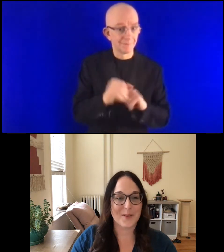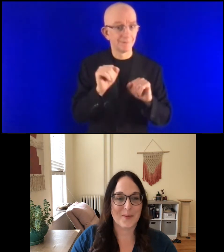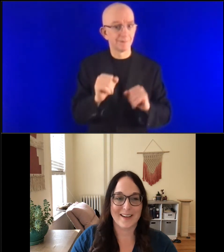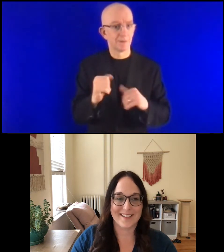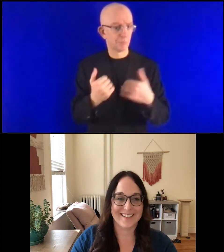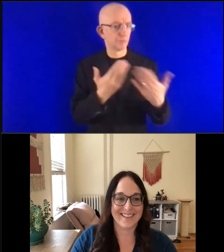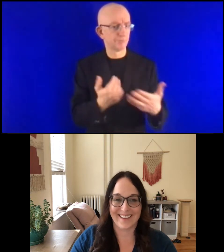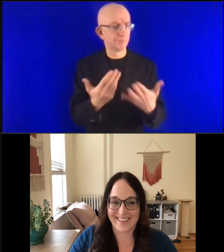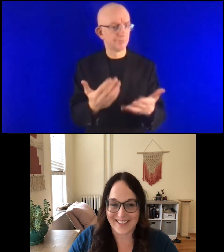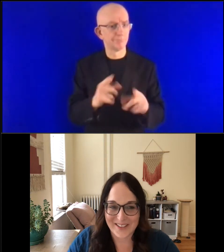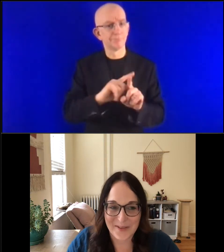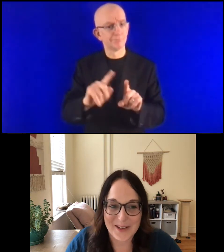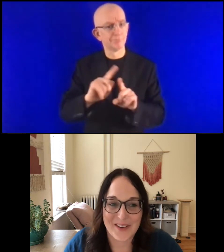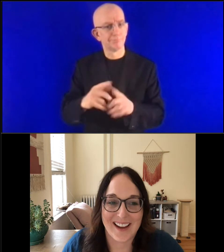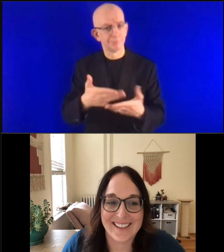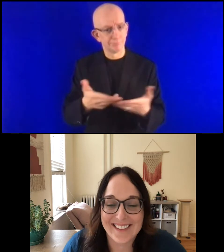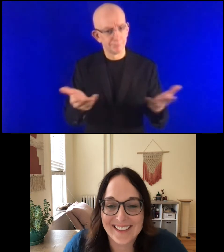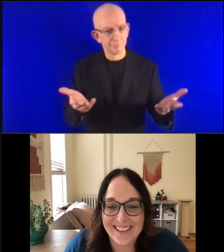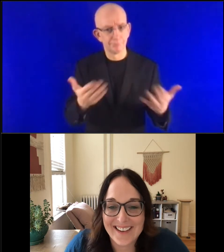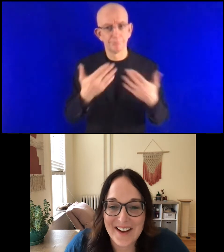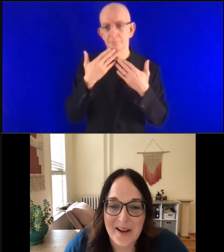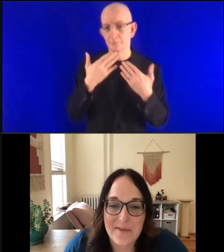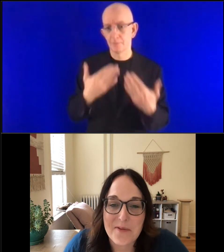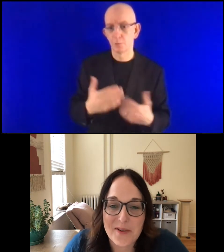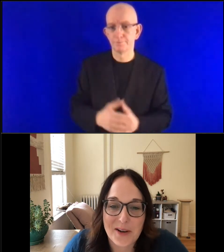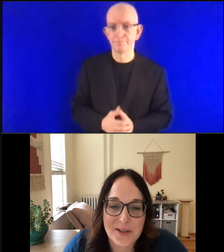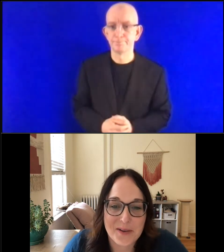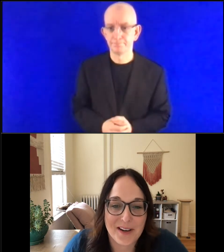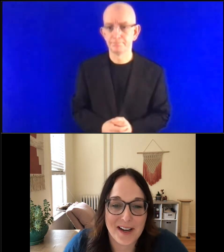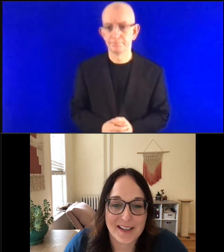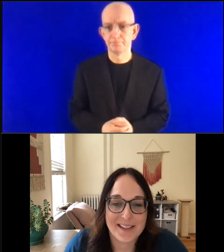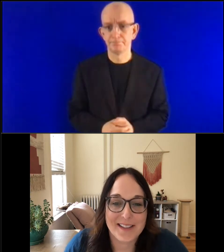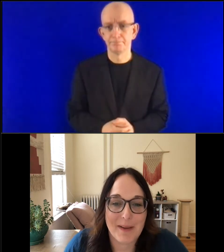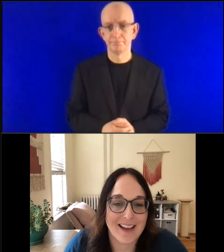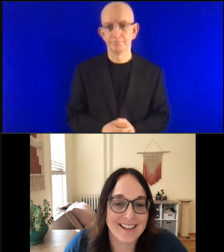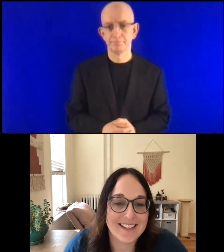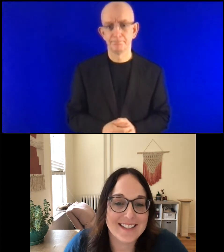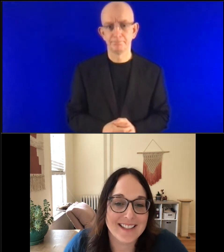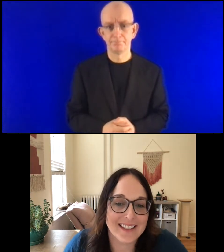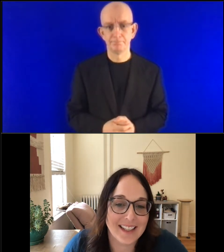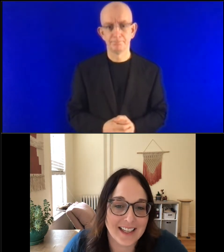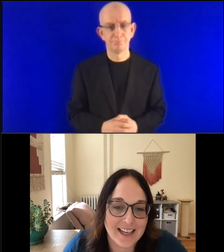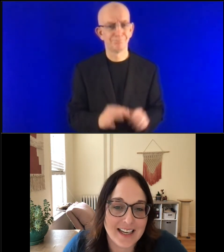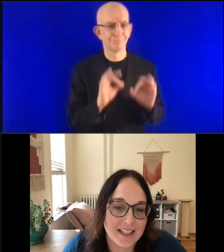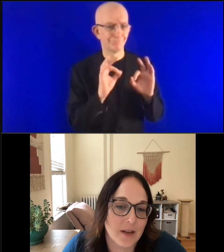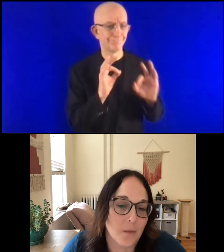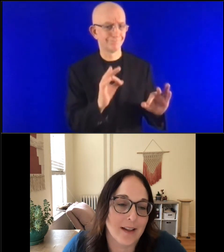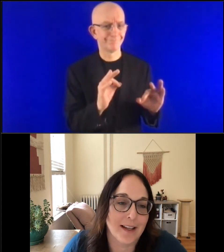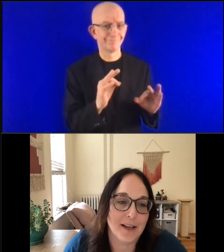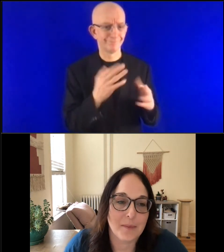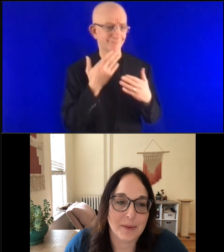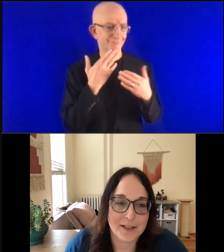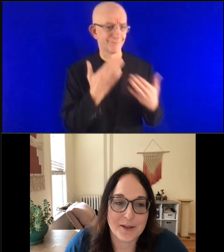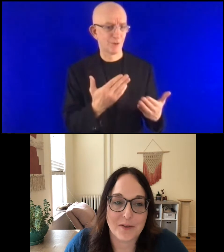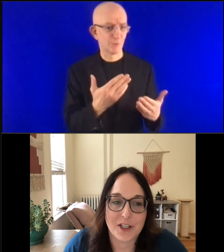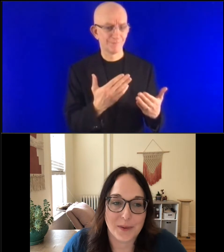Thank you so much. Thank you so much for that. Moving on to our next panelist, Lillian Asemwe. Lillian, please,